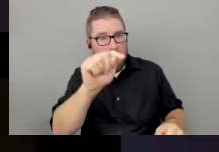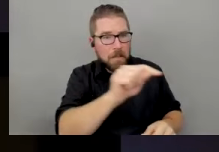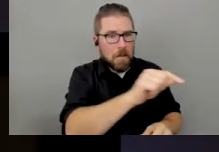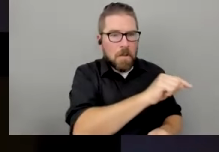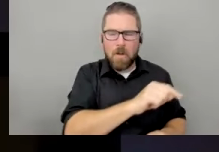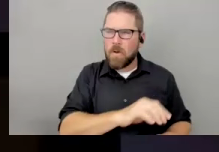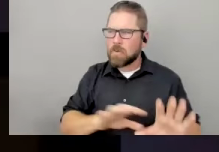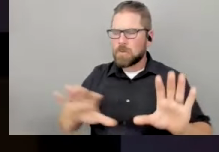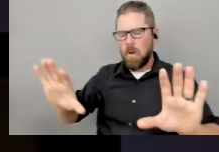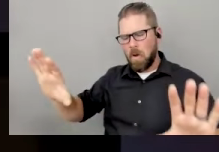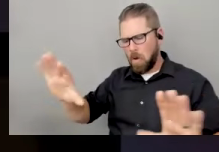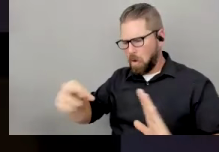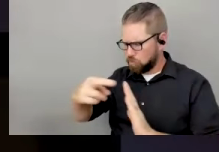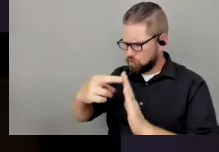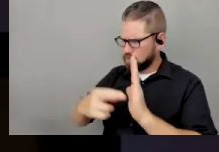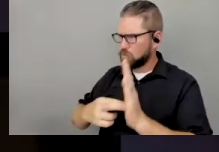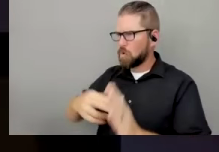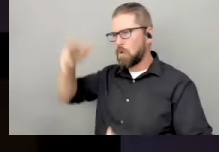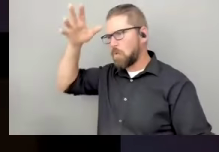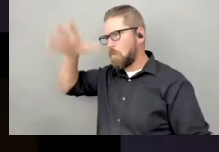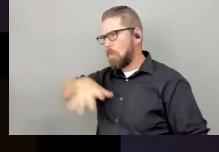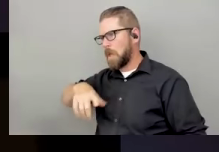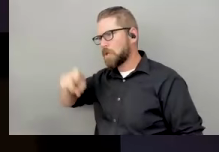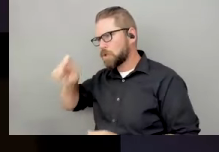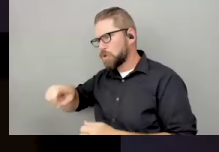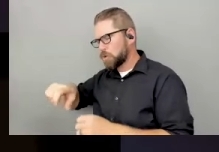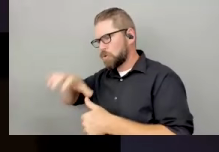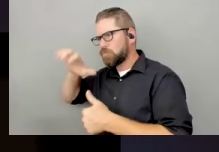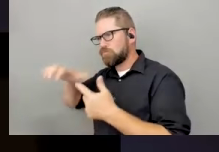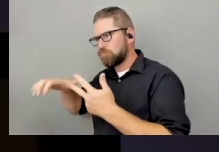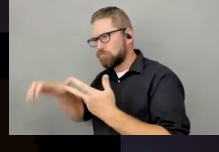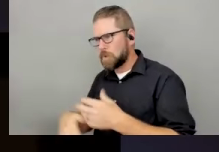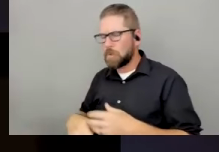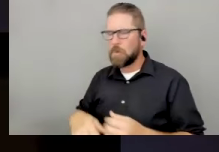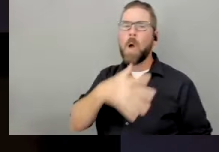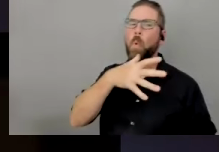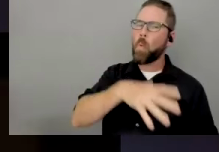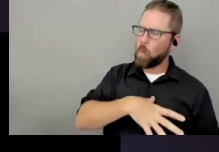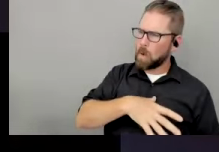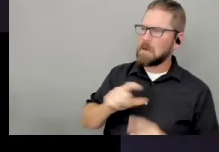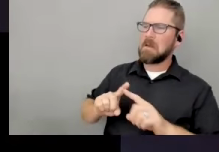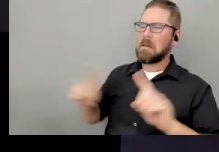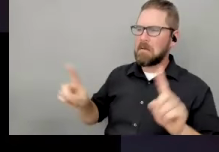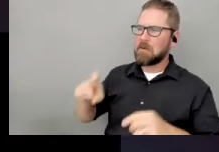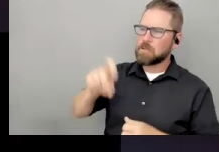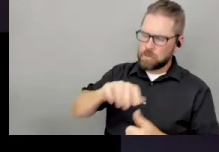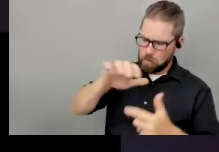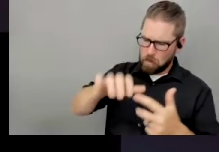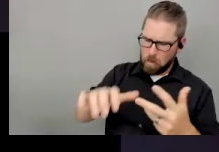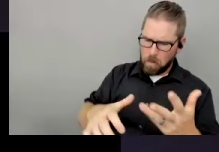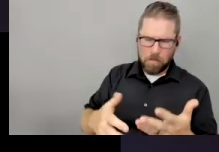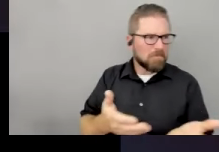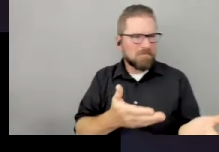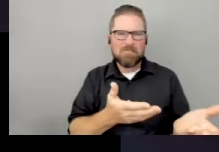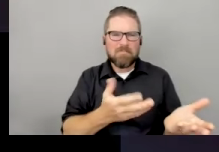women should do certain things, then we'll never be rid of the basic causes of sex discrimination. As a child,